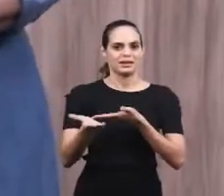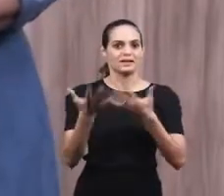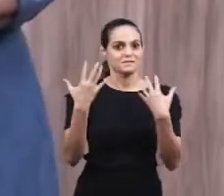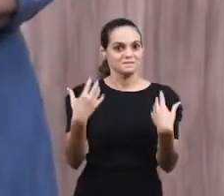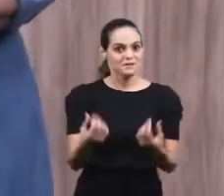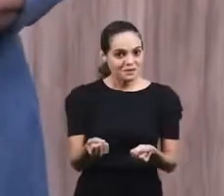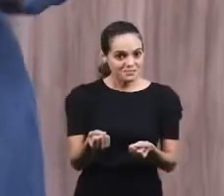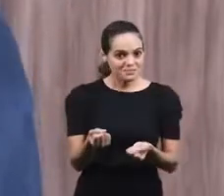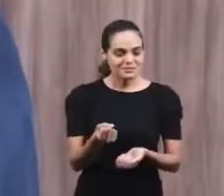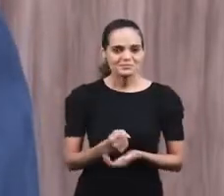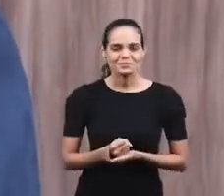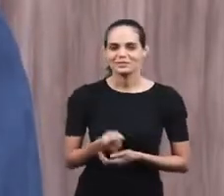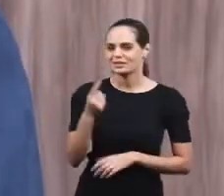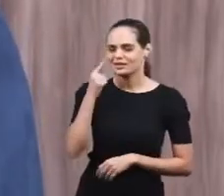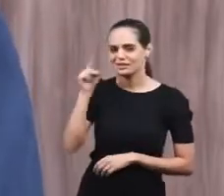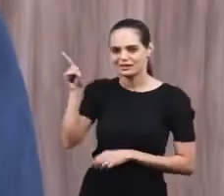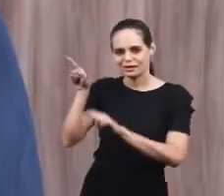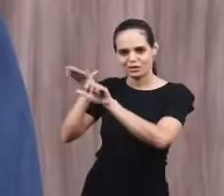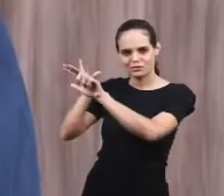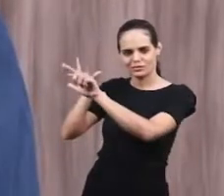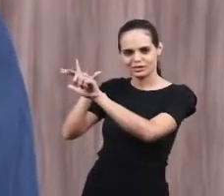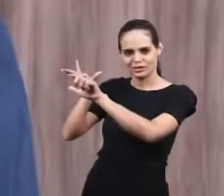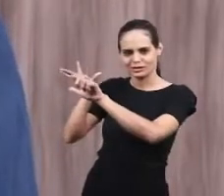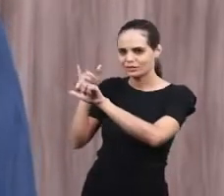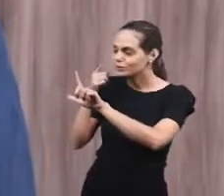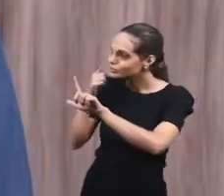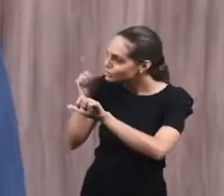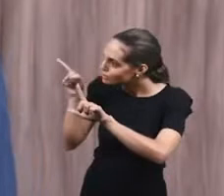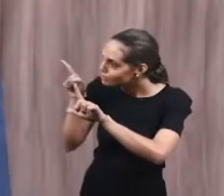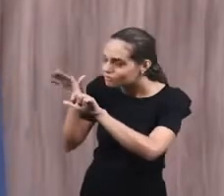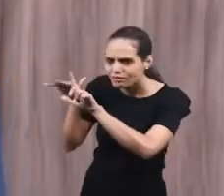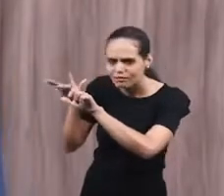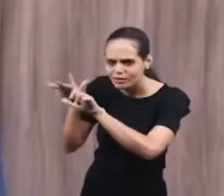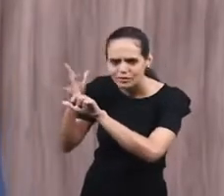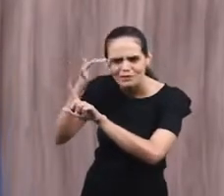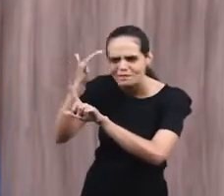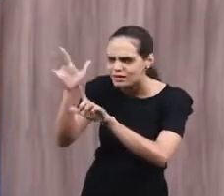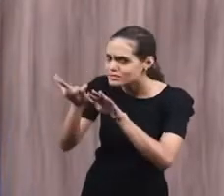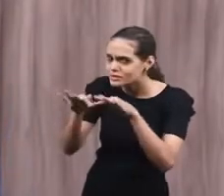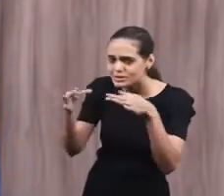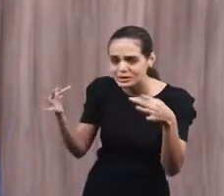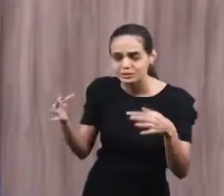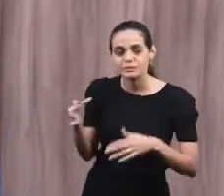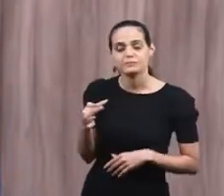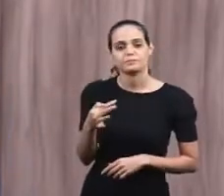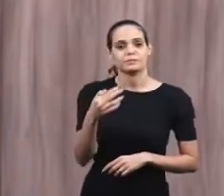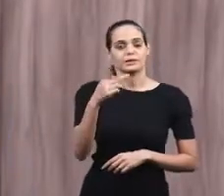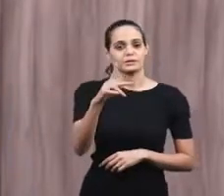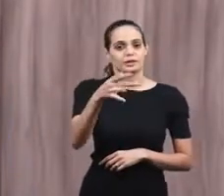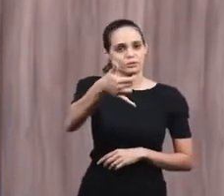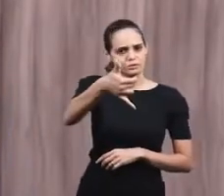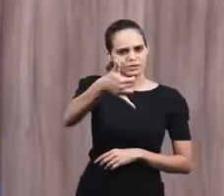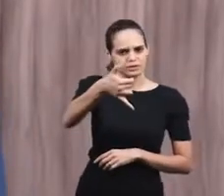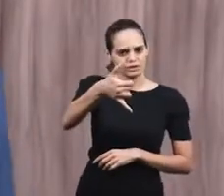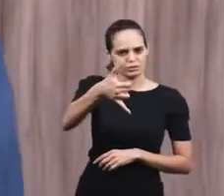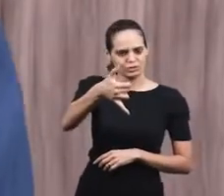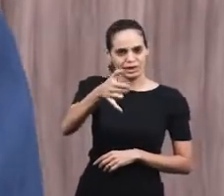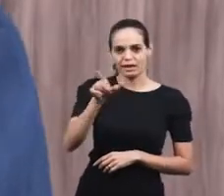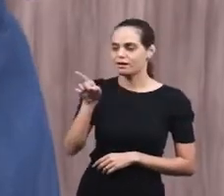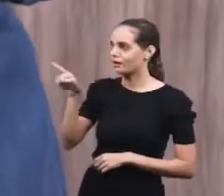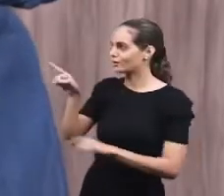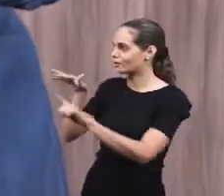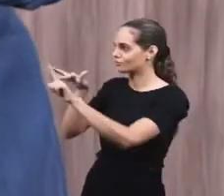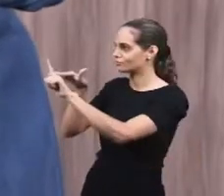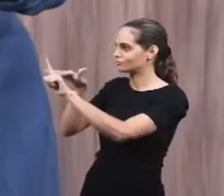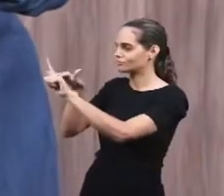So let's get going. Here on your screen, you can see a QR code. You can just grab your phone and